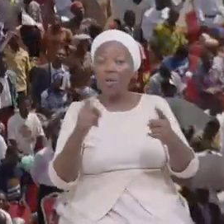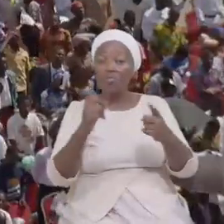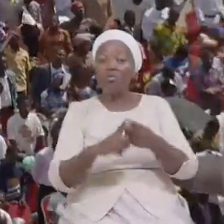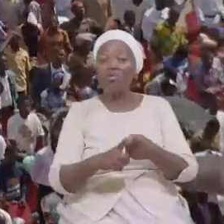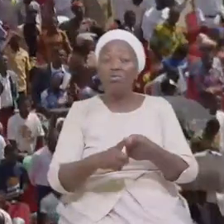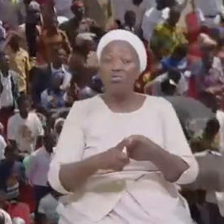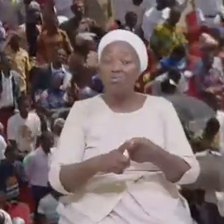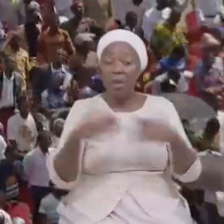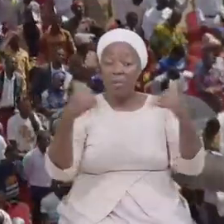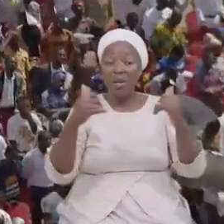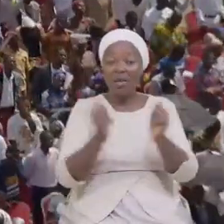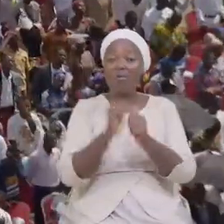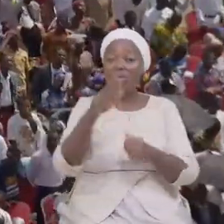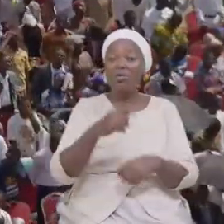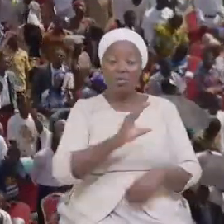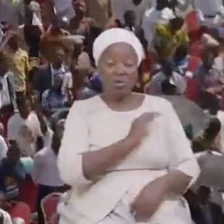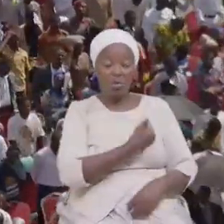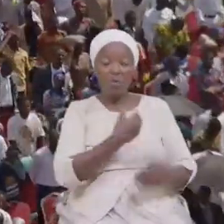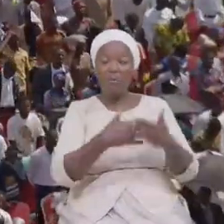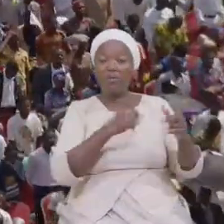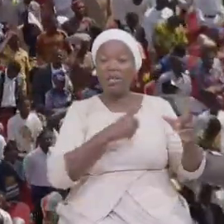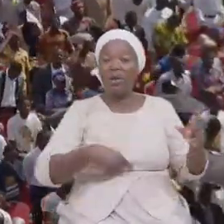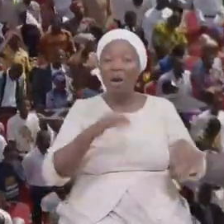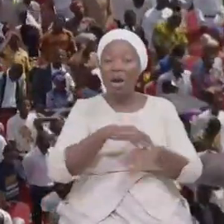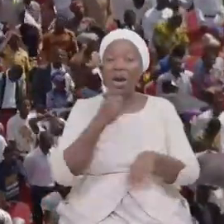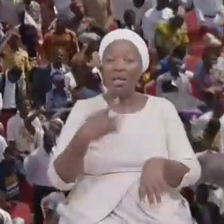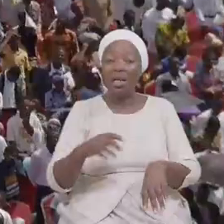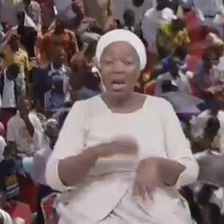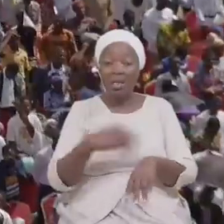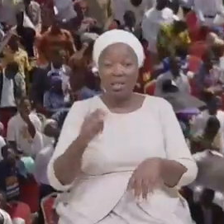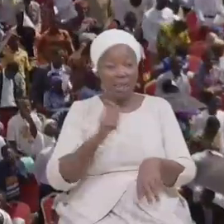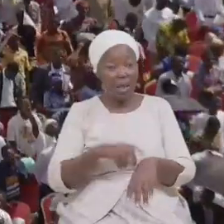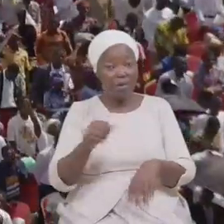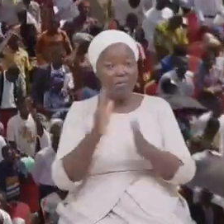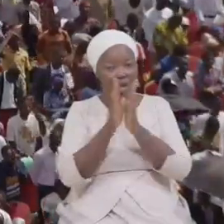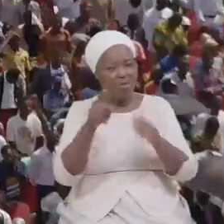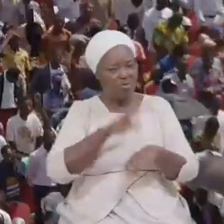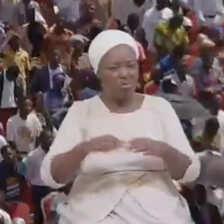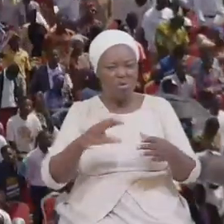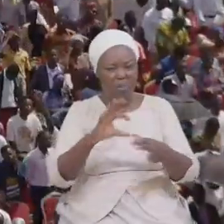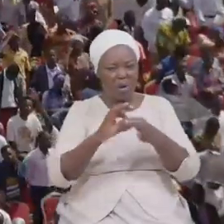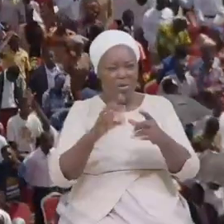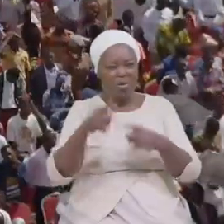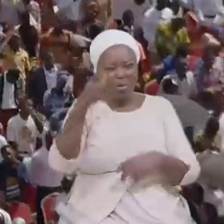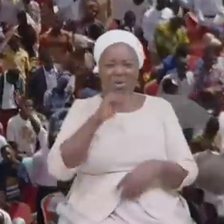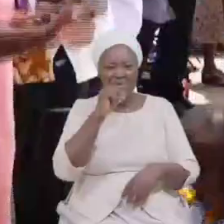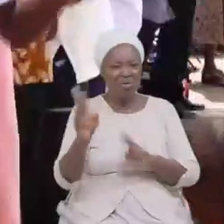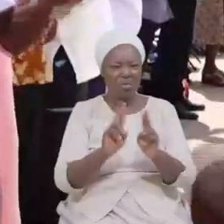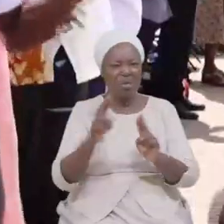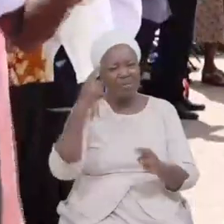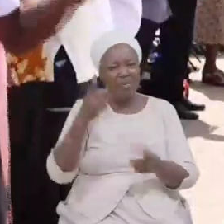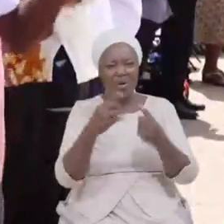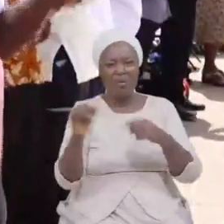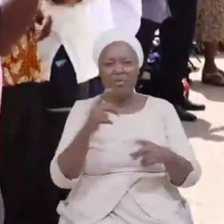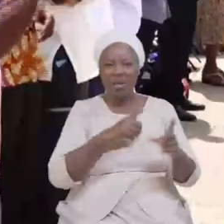soul before the Lord at the time of prayer, you don't belong to God. You are not ready for the coming of the Lord.